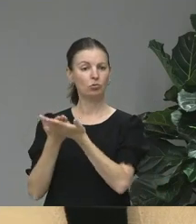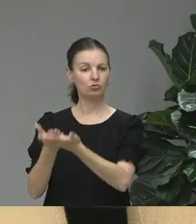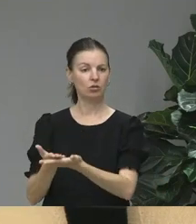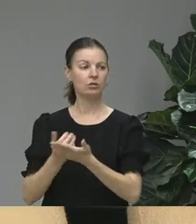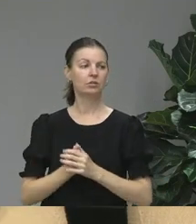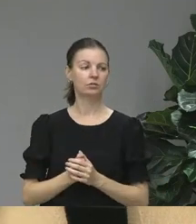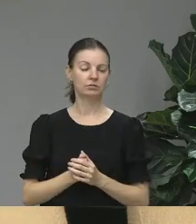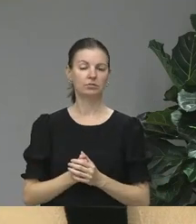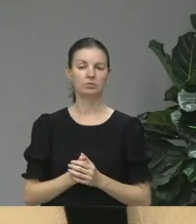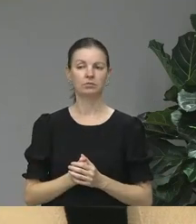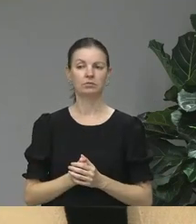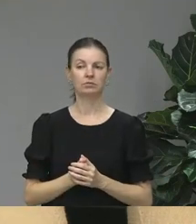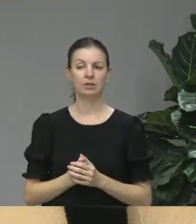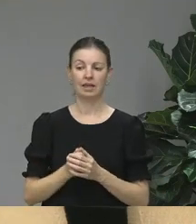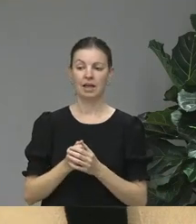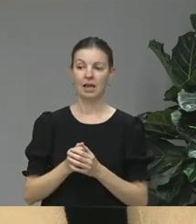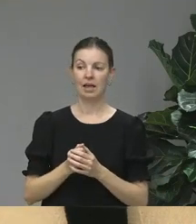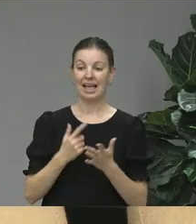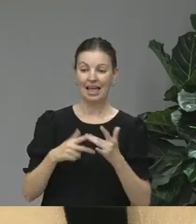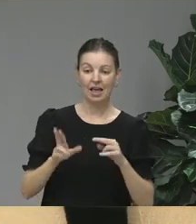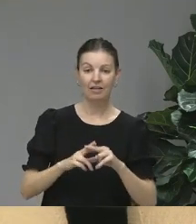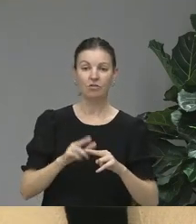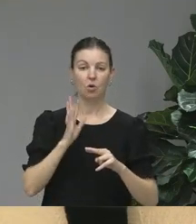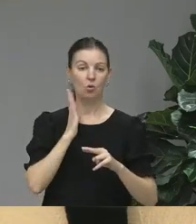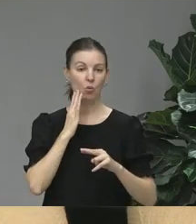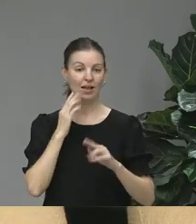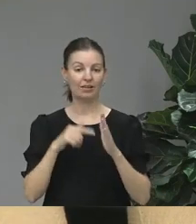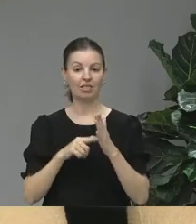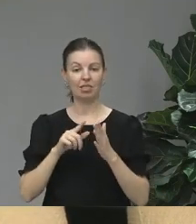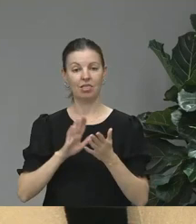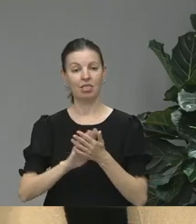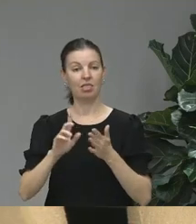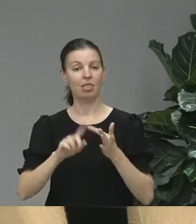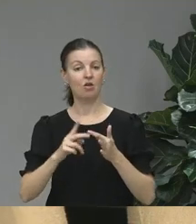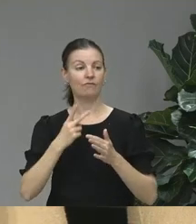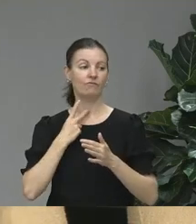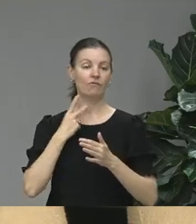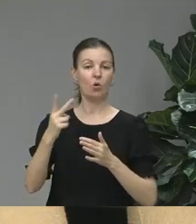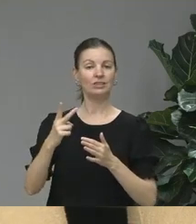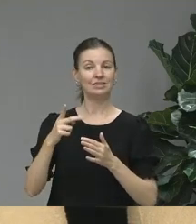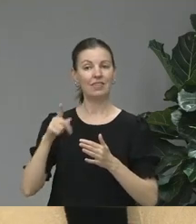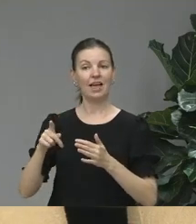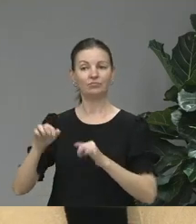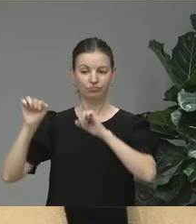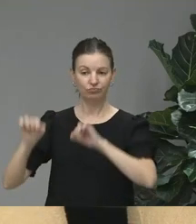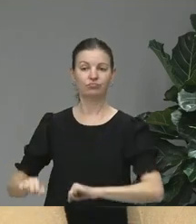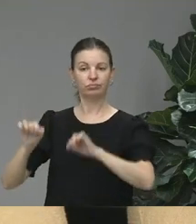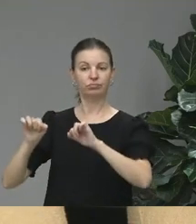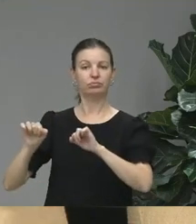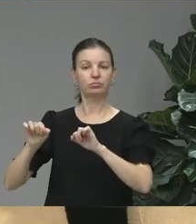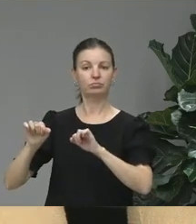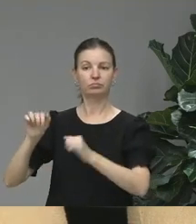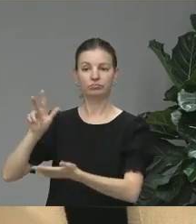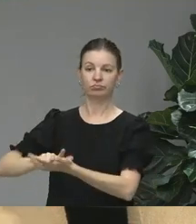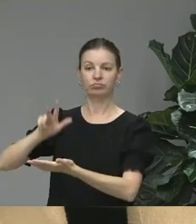when the voice mechanism is enshrined and developed, then it will provide